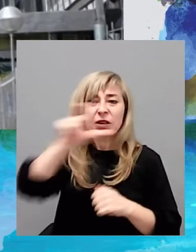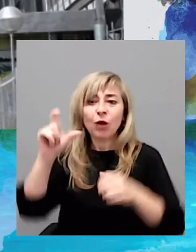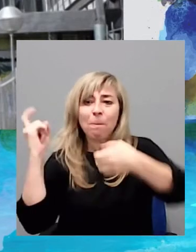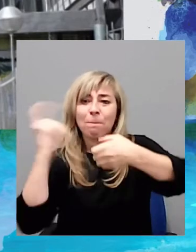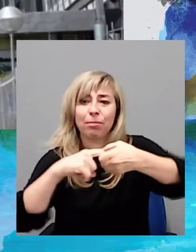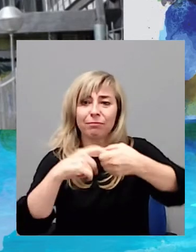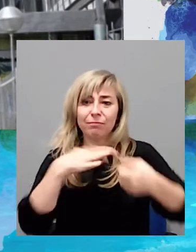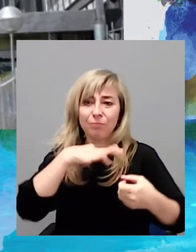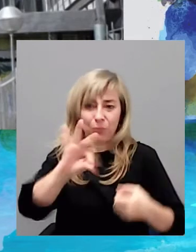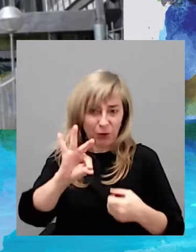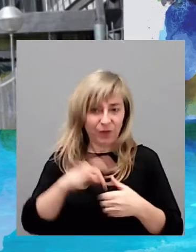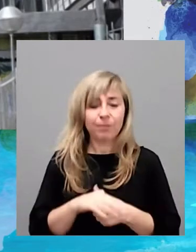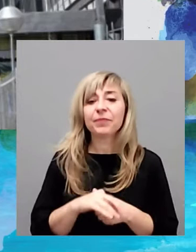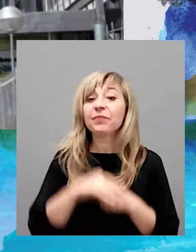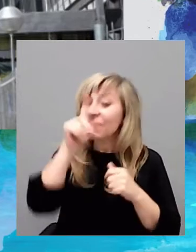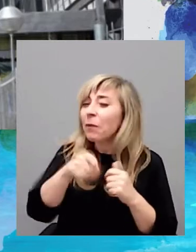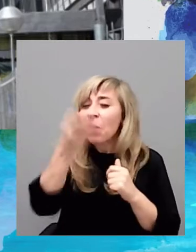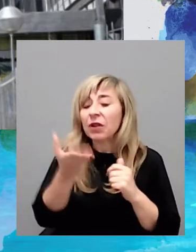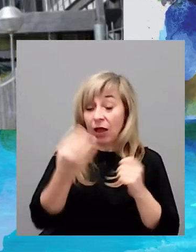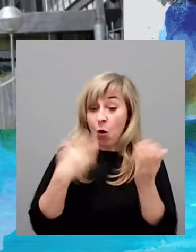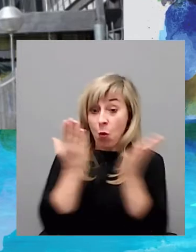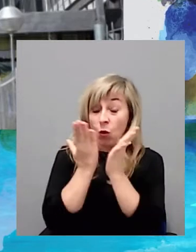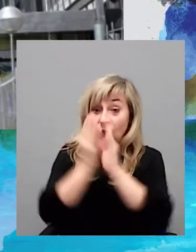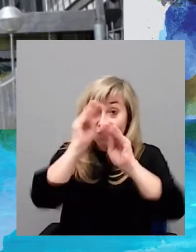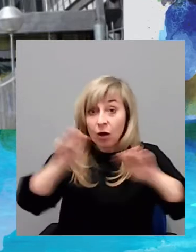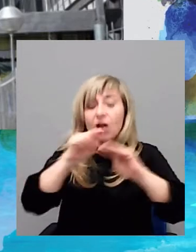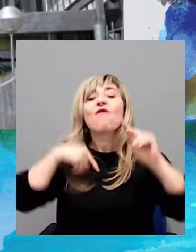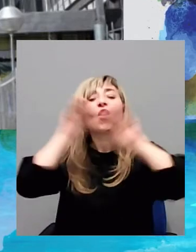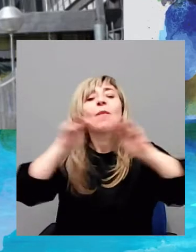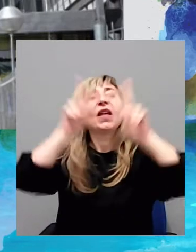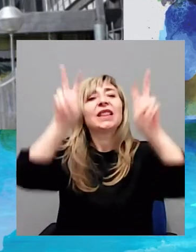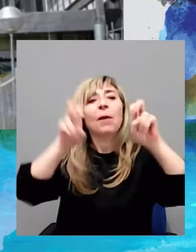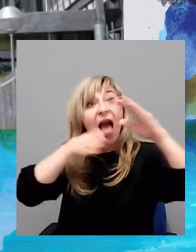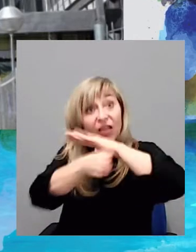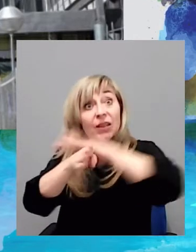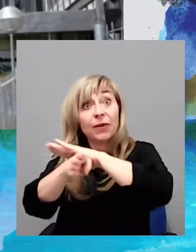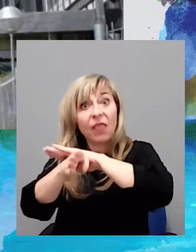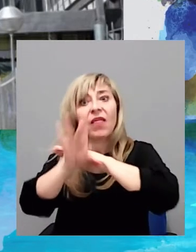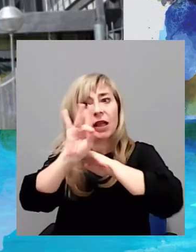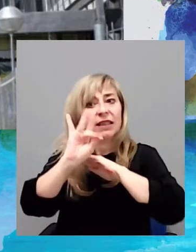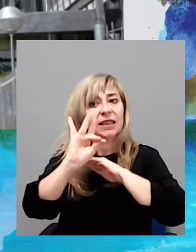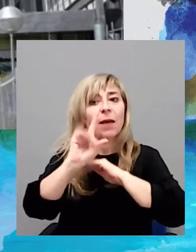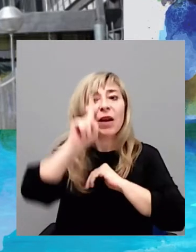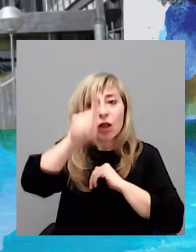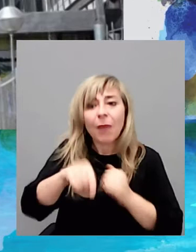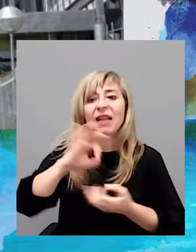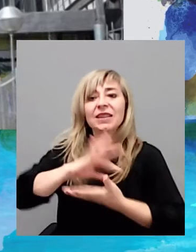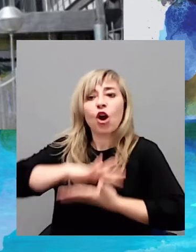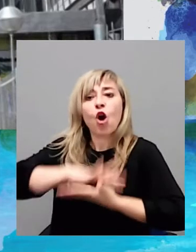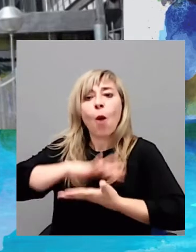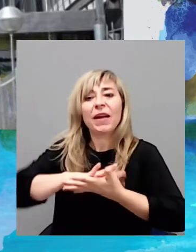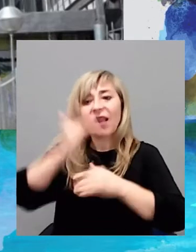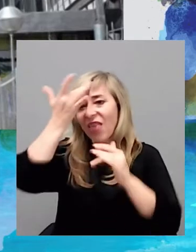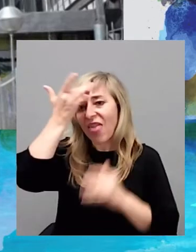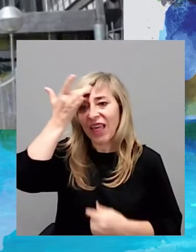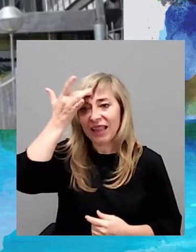I wanted to stress that our courses do training in accessibility, but also in digital